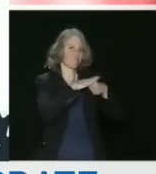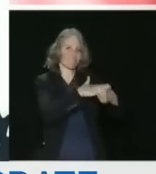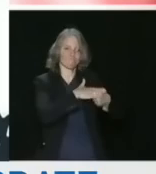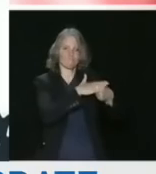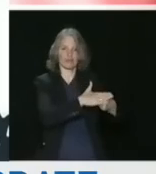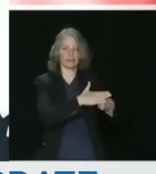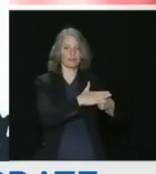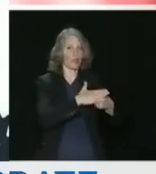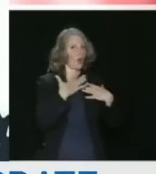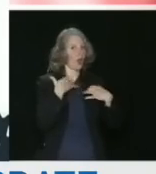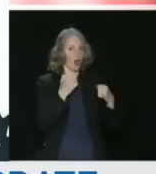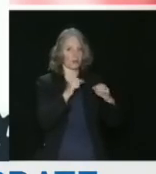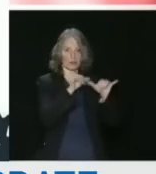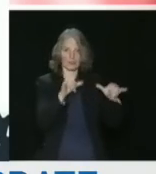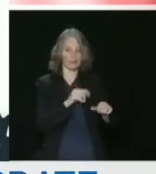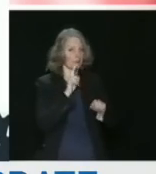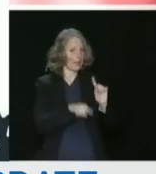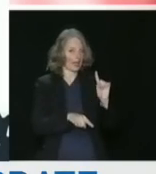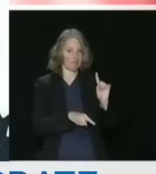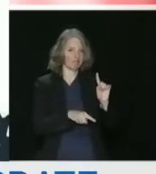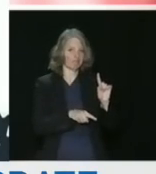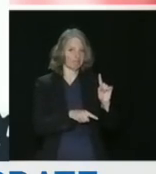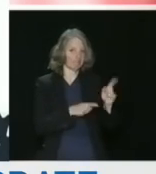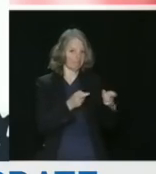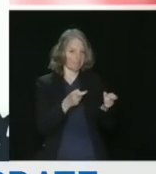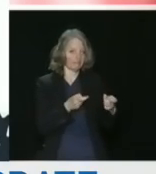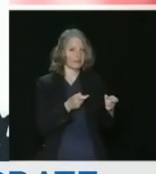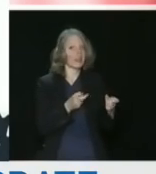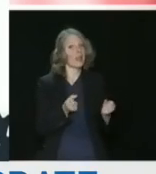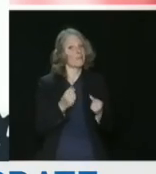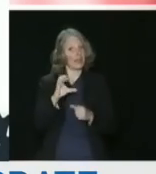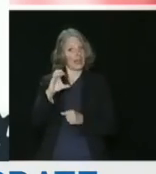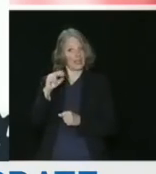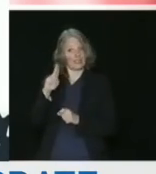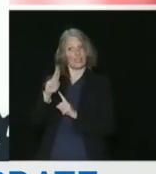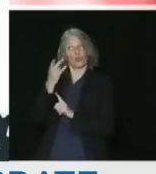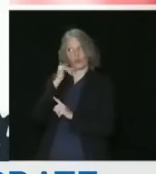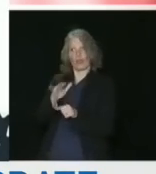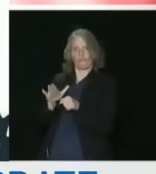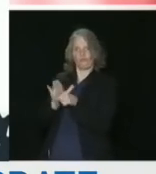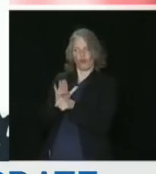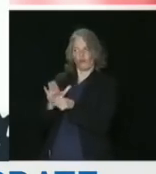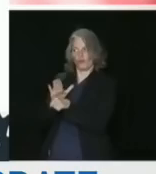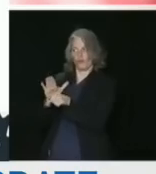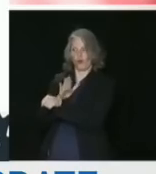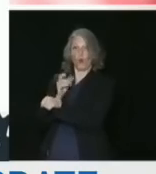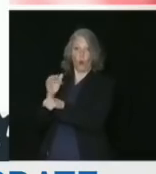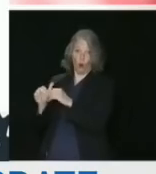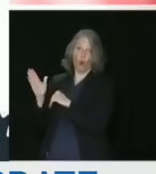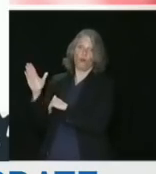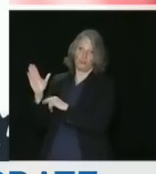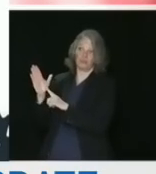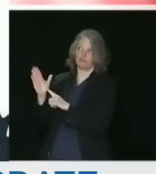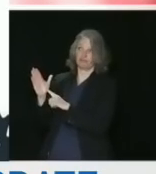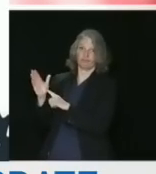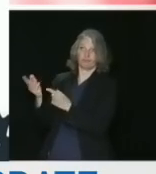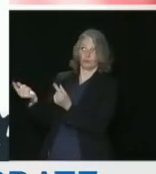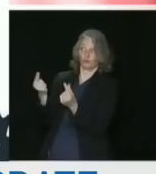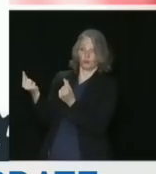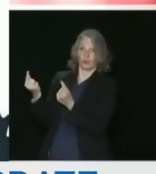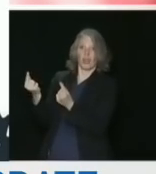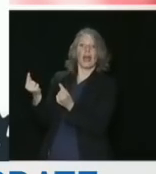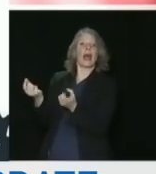health system. Many intensive care units are operating at, near, or even over capacity. As a result,